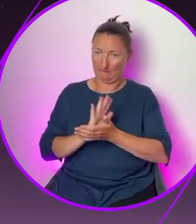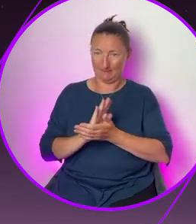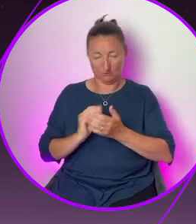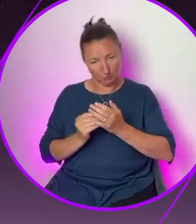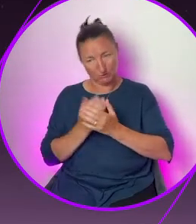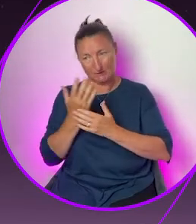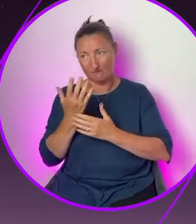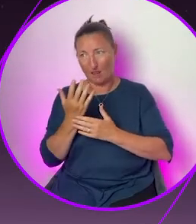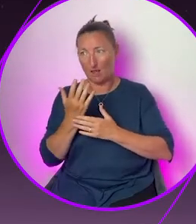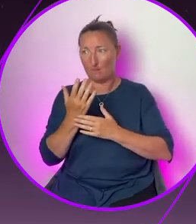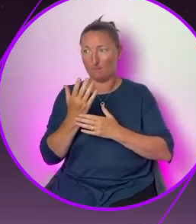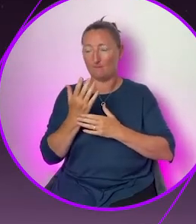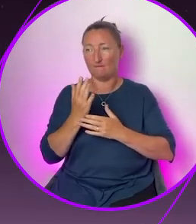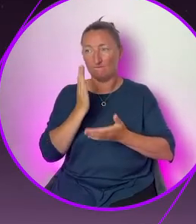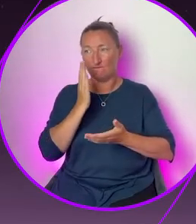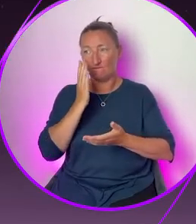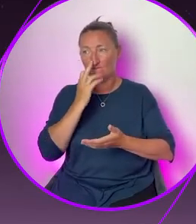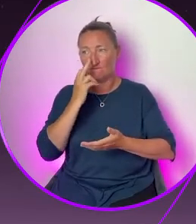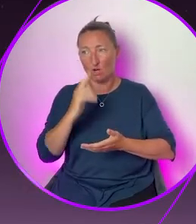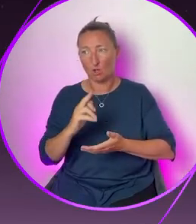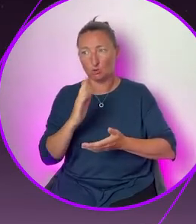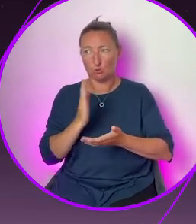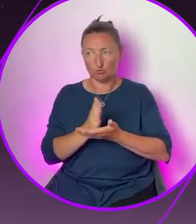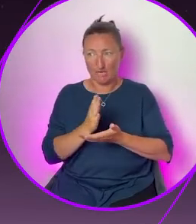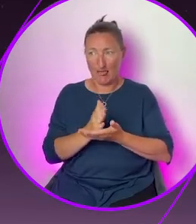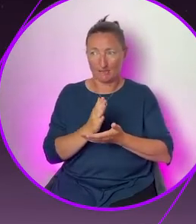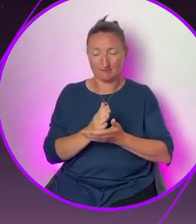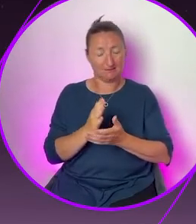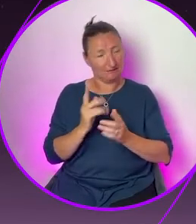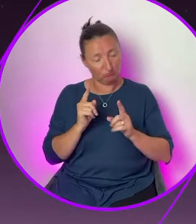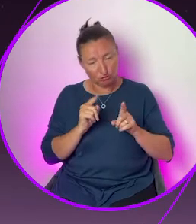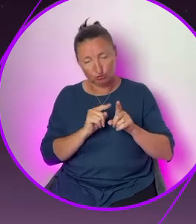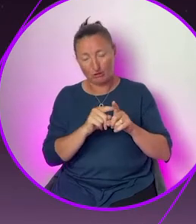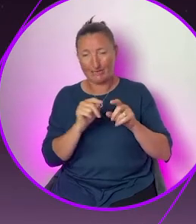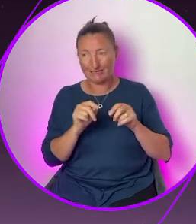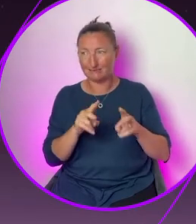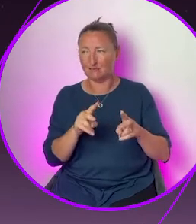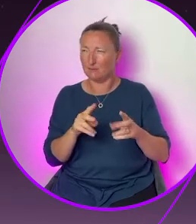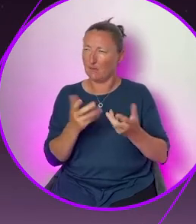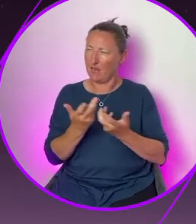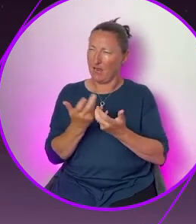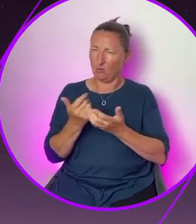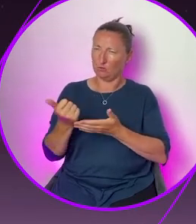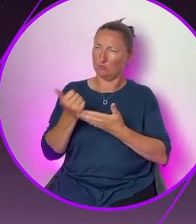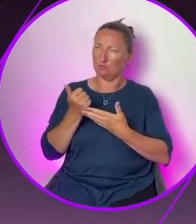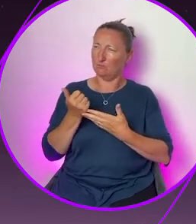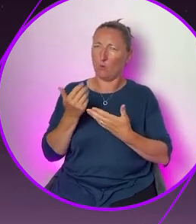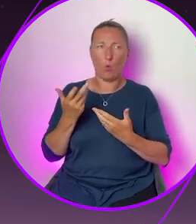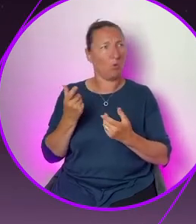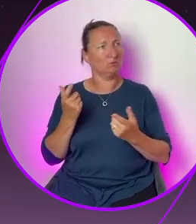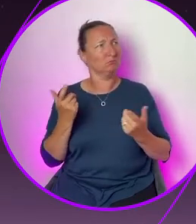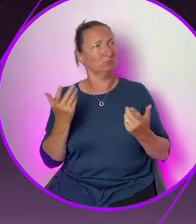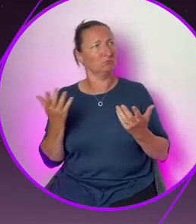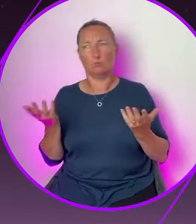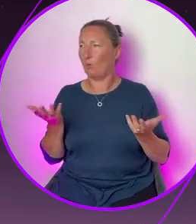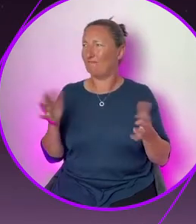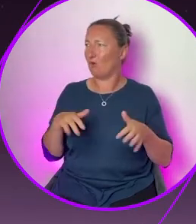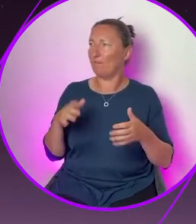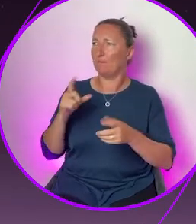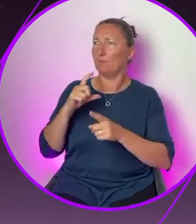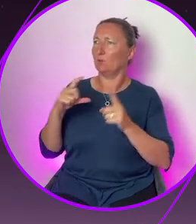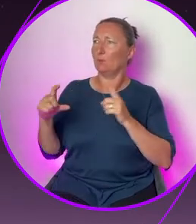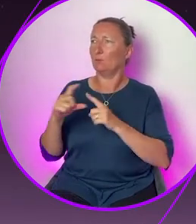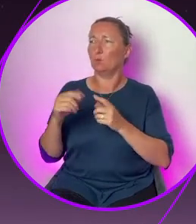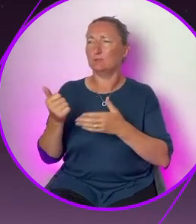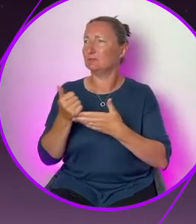VR and pretty ready to learn Unreal and tracking systems and so on, how do I find support and community and organizations that support it?